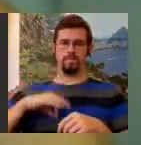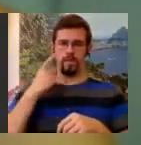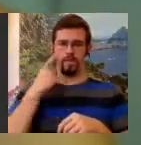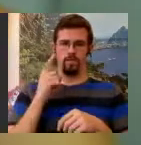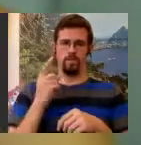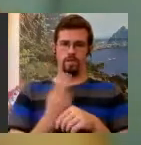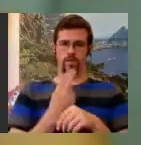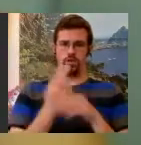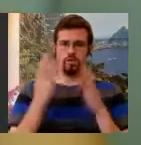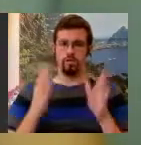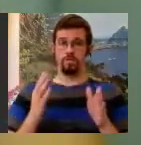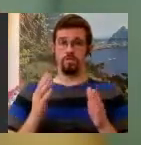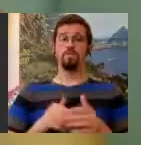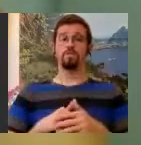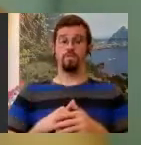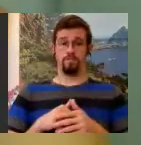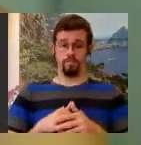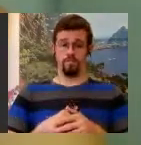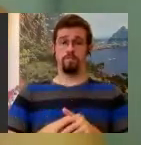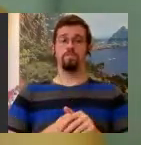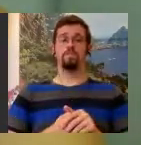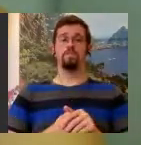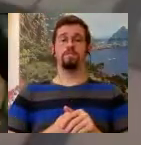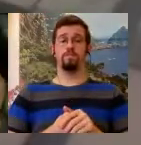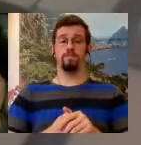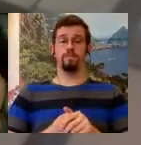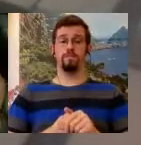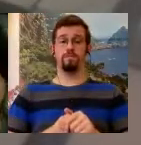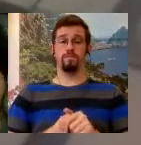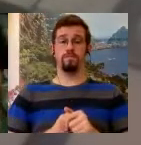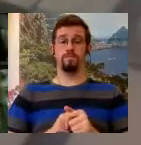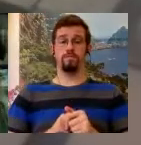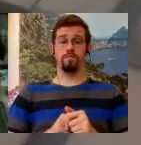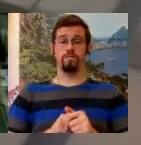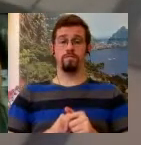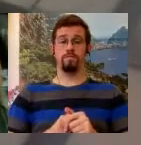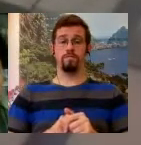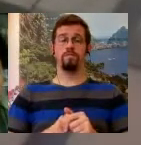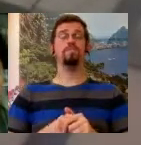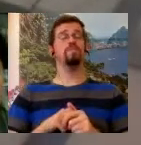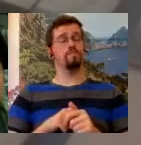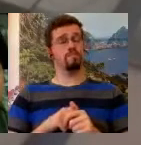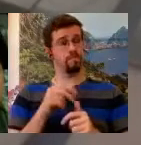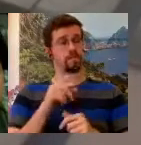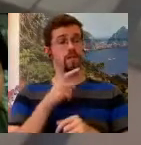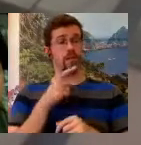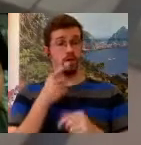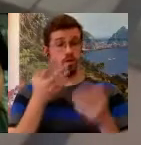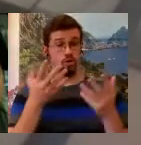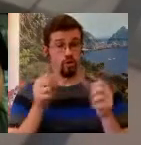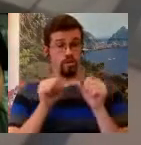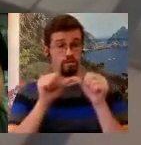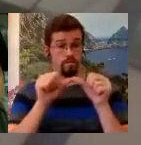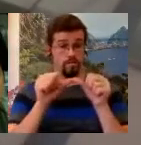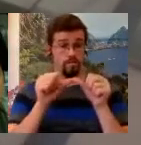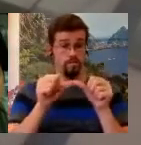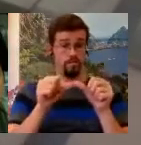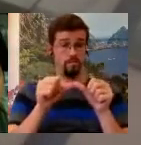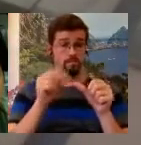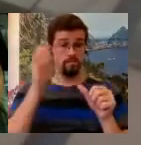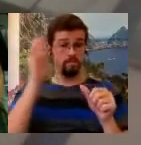next time. Yes. Okay? Yes, exactly. would you like to keep talking? Do you want to go to